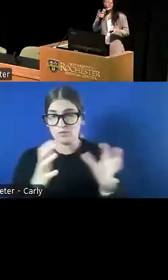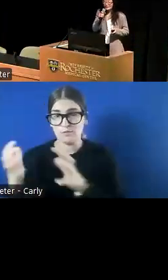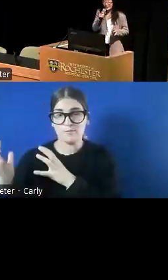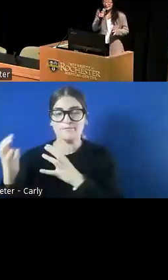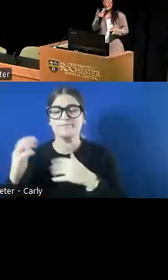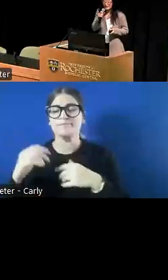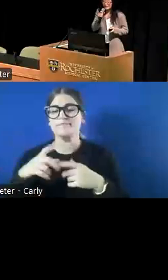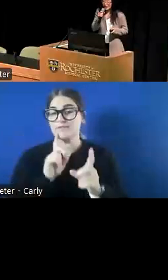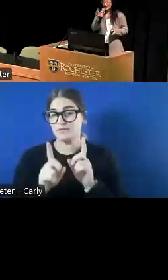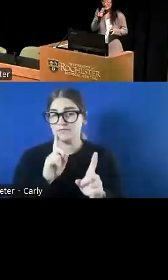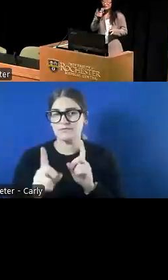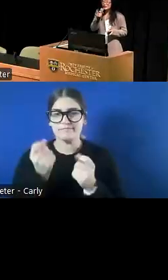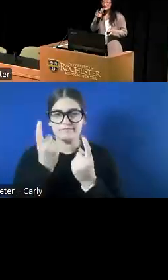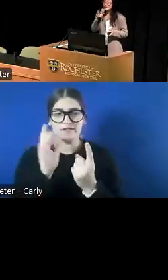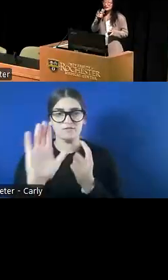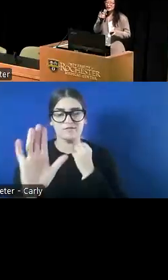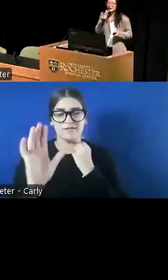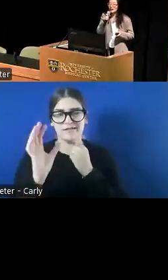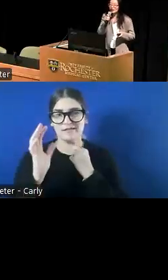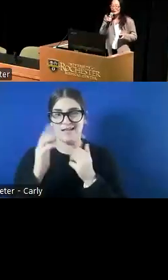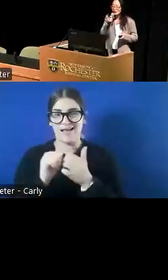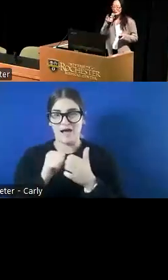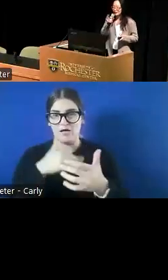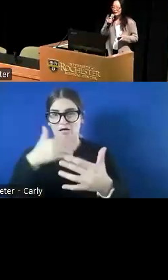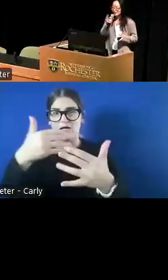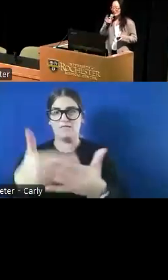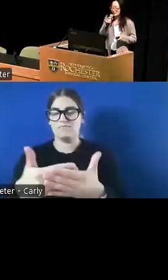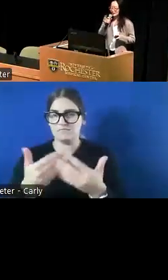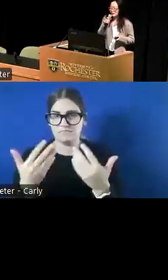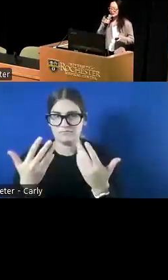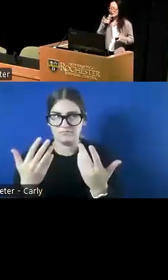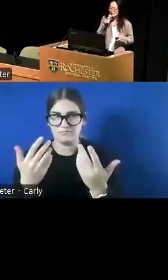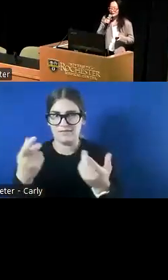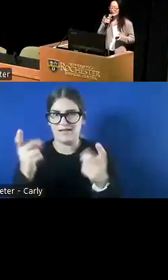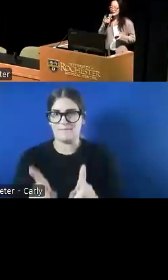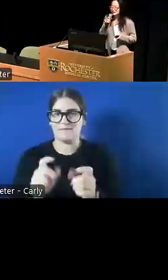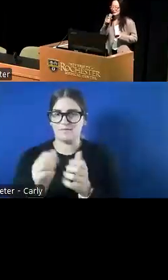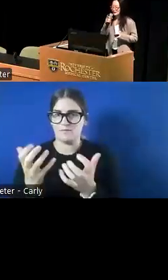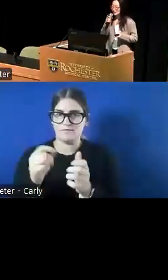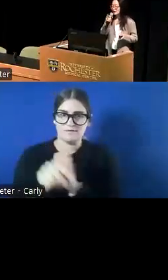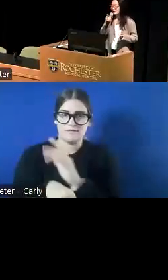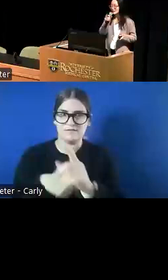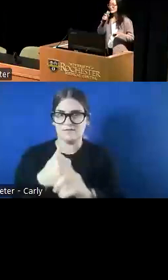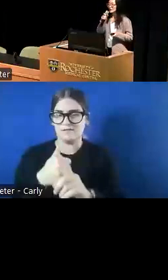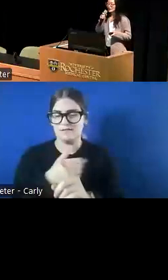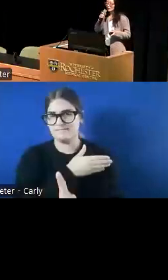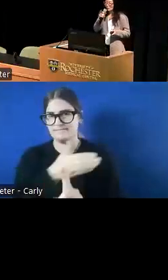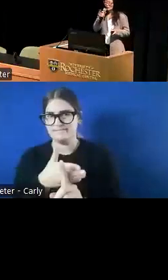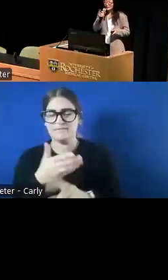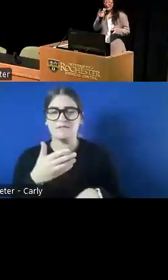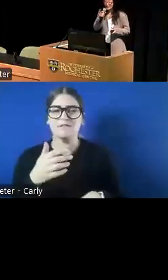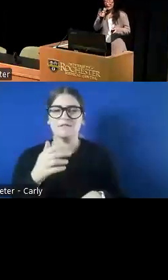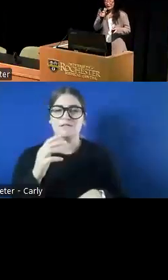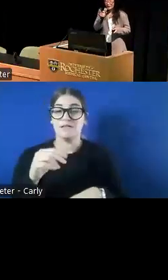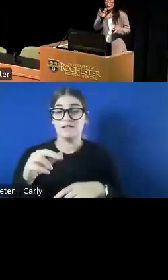adults' understanding of the pathways to suicide and how social connection and religious beliefs and faith leaders play in the role